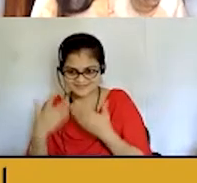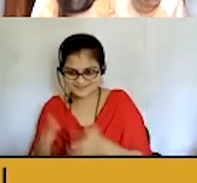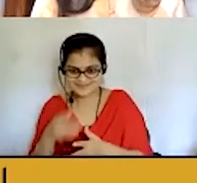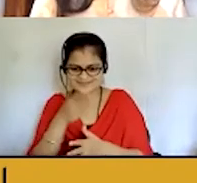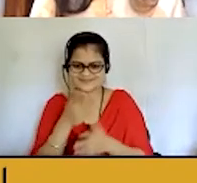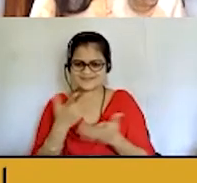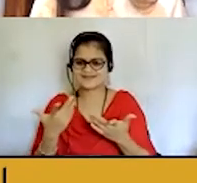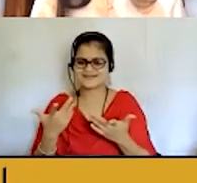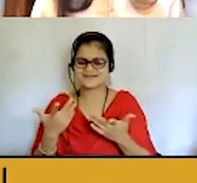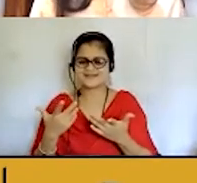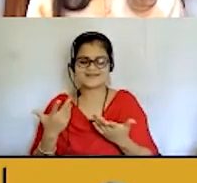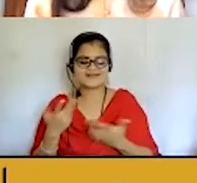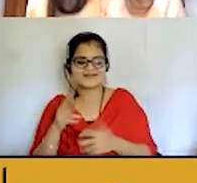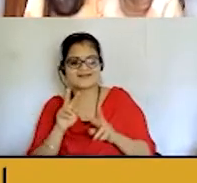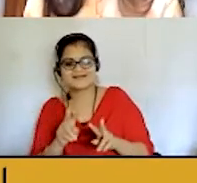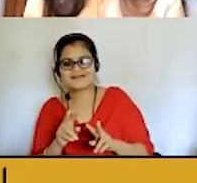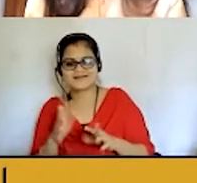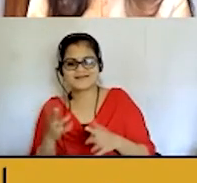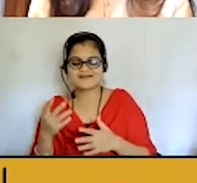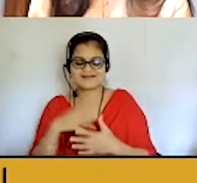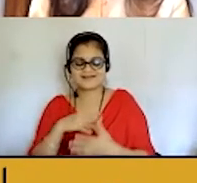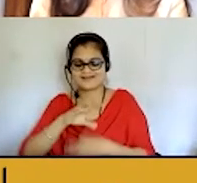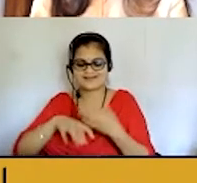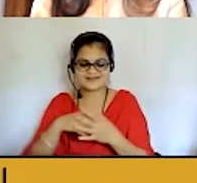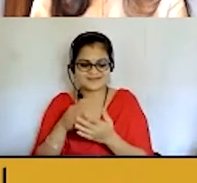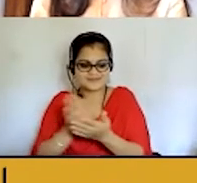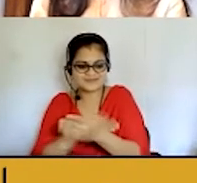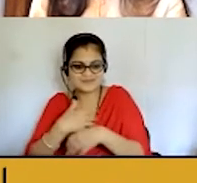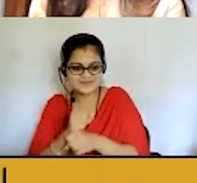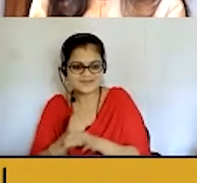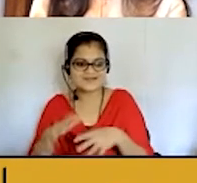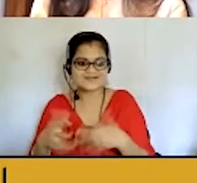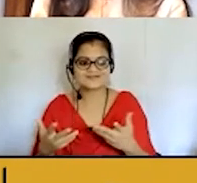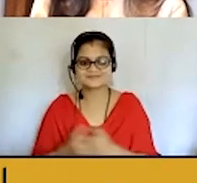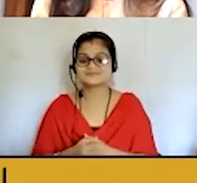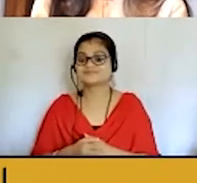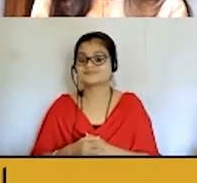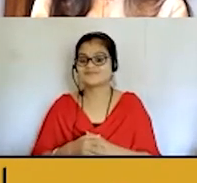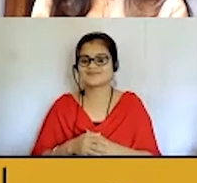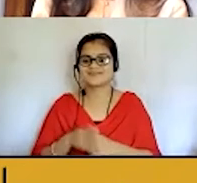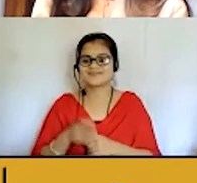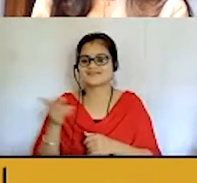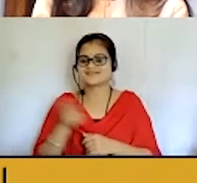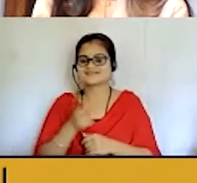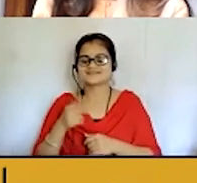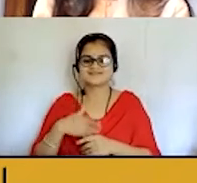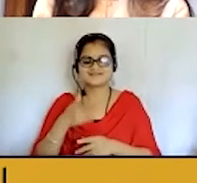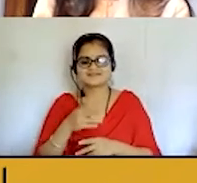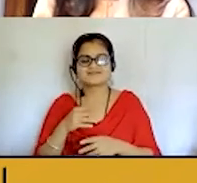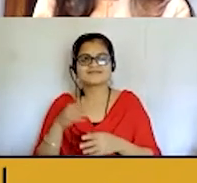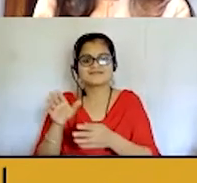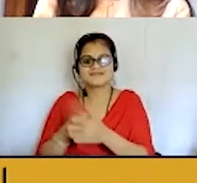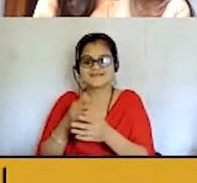of fun that and celebration that you've brought into this work? Yeah, we've all sort of grown up with the sounds of